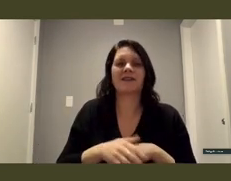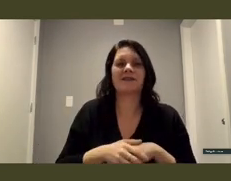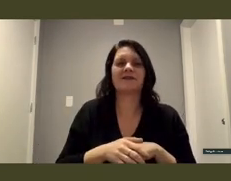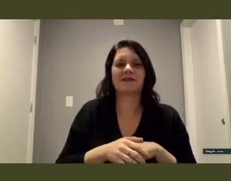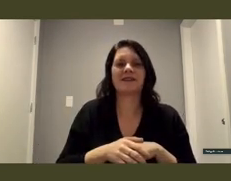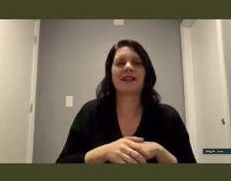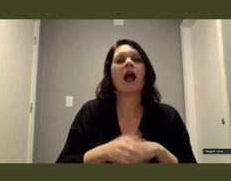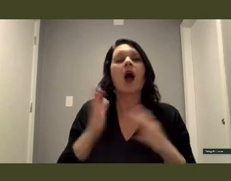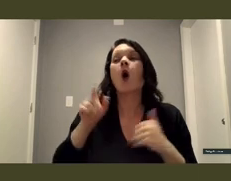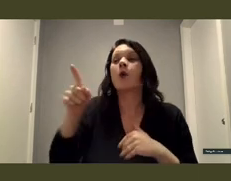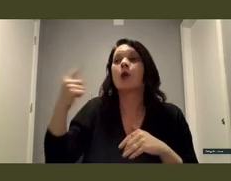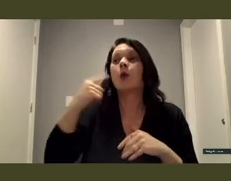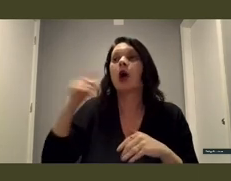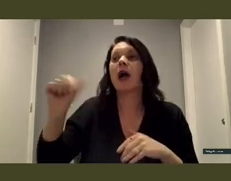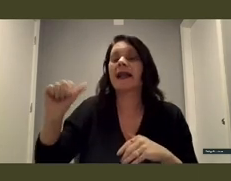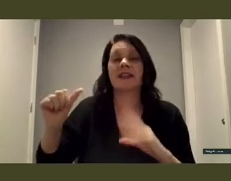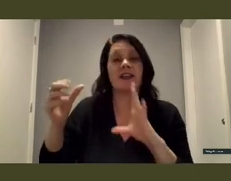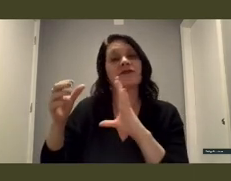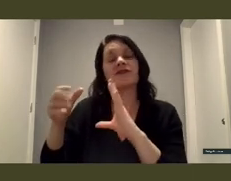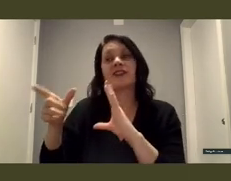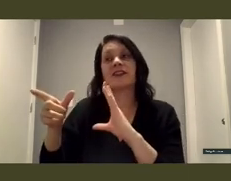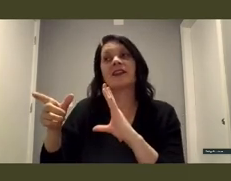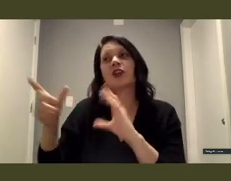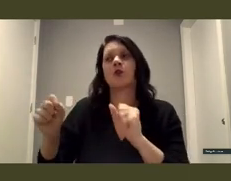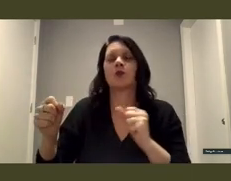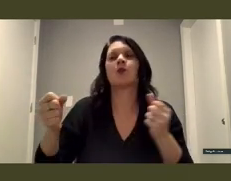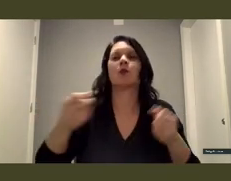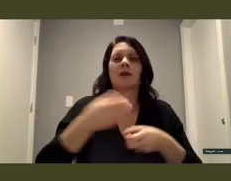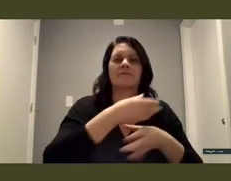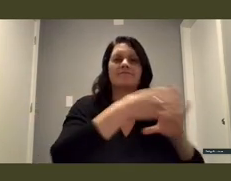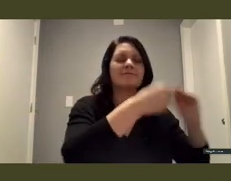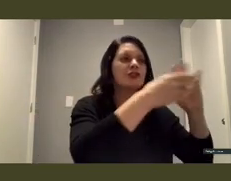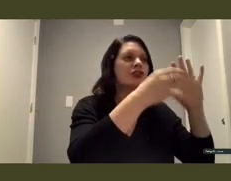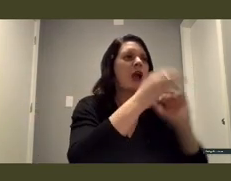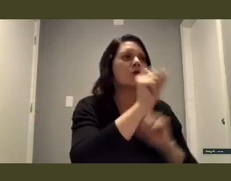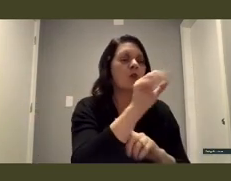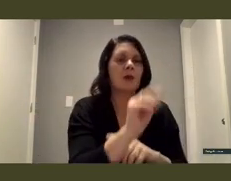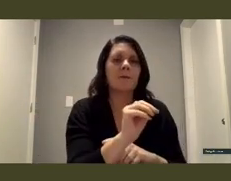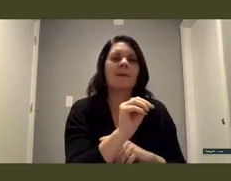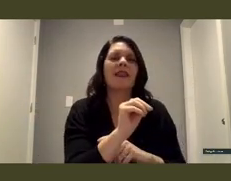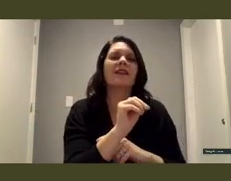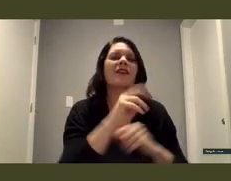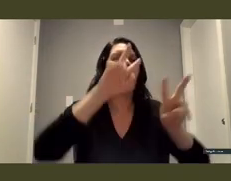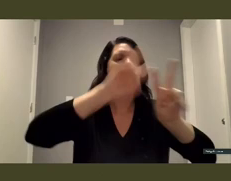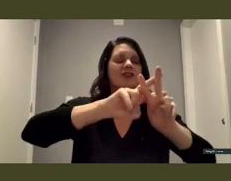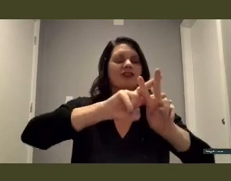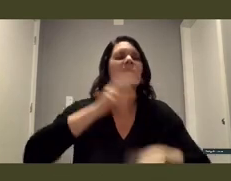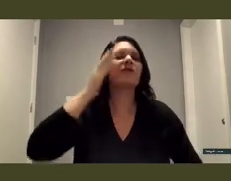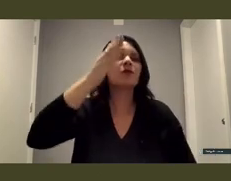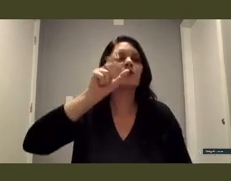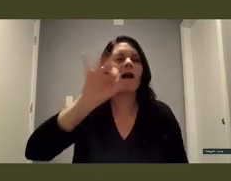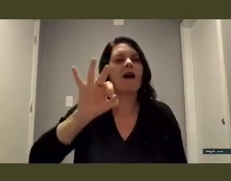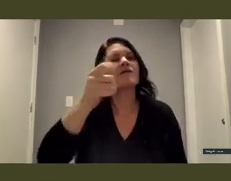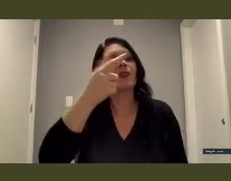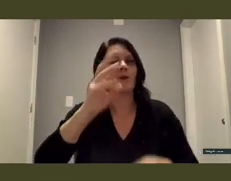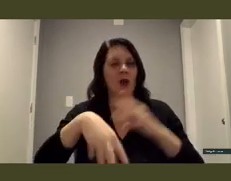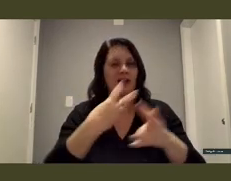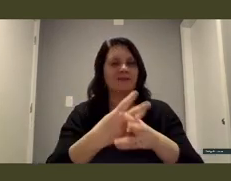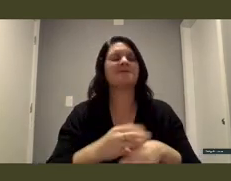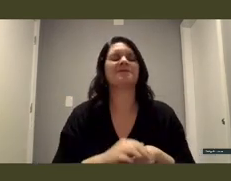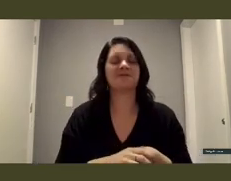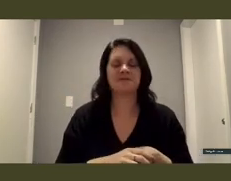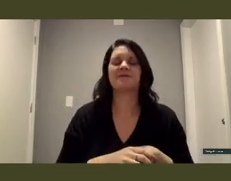about earlier, you can be sharing that on social media using the Future of the World hashtag. So in the